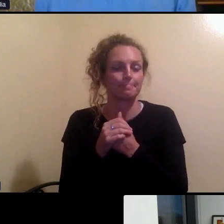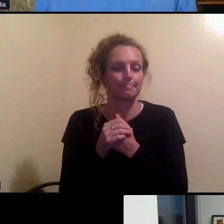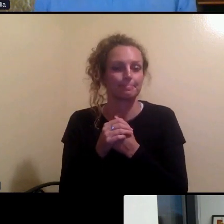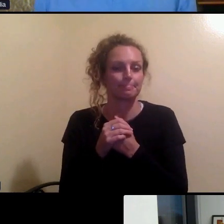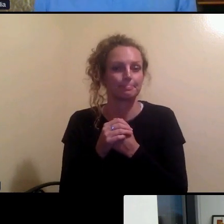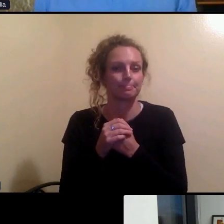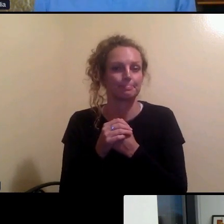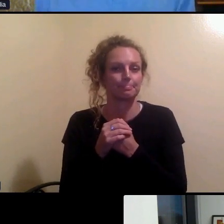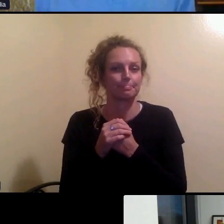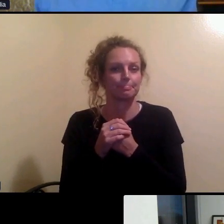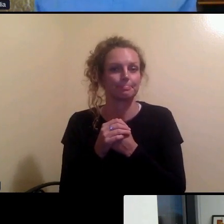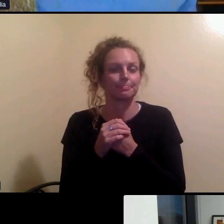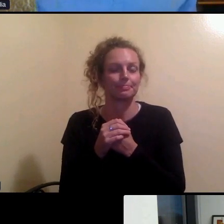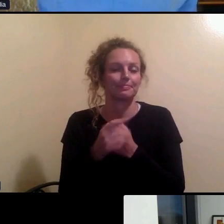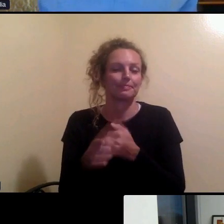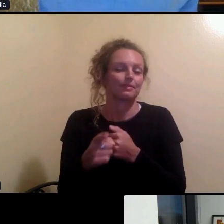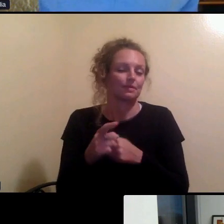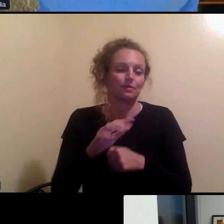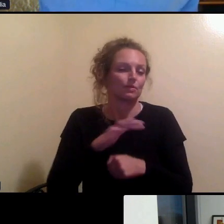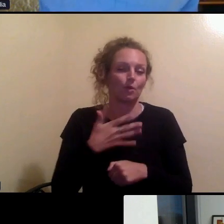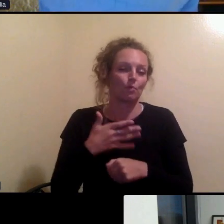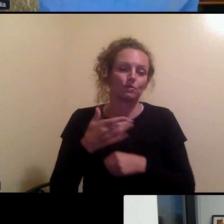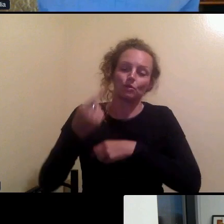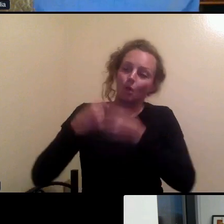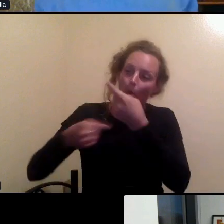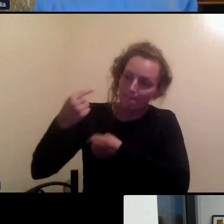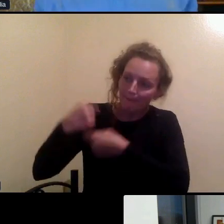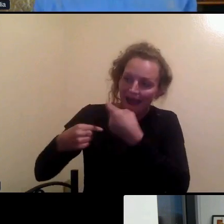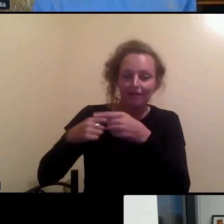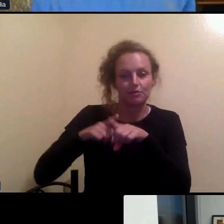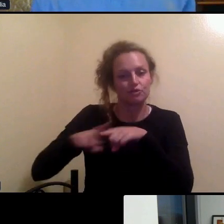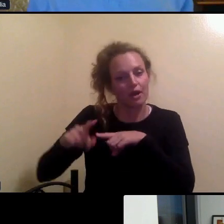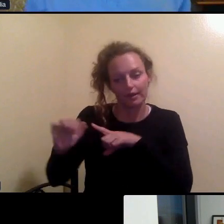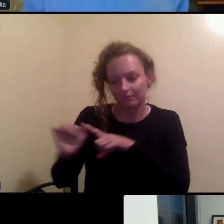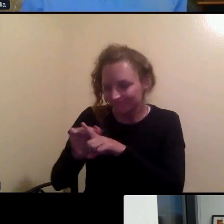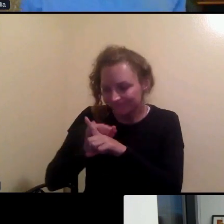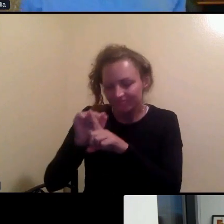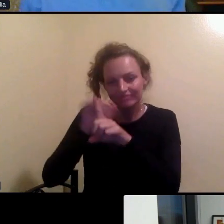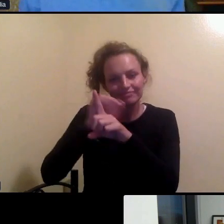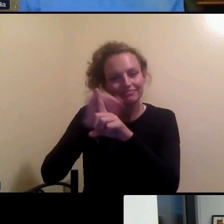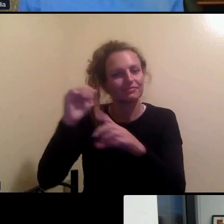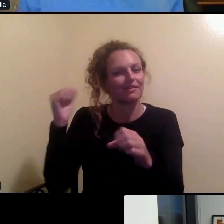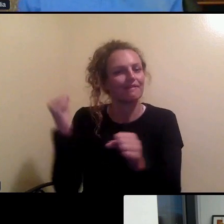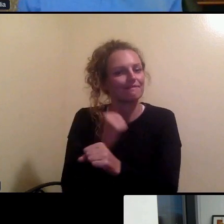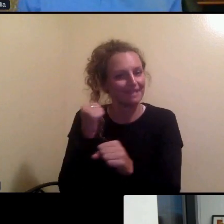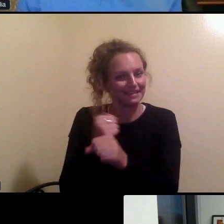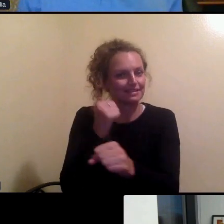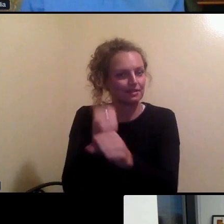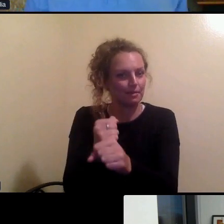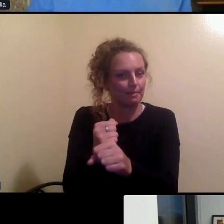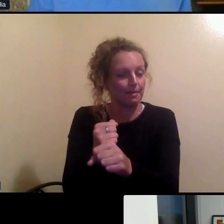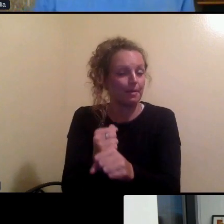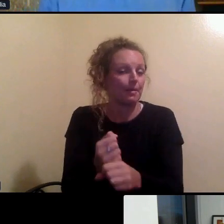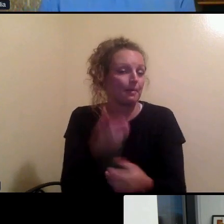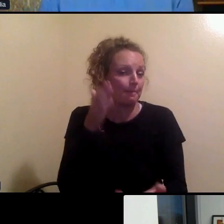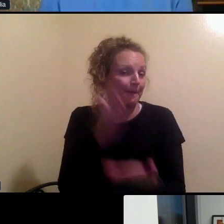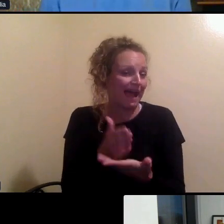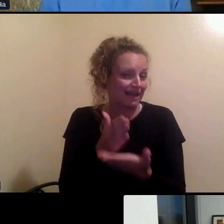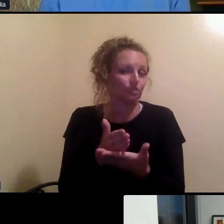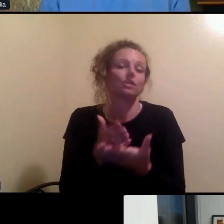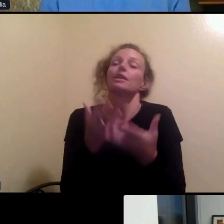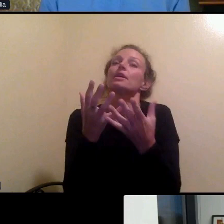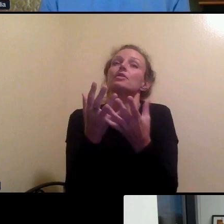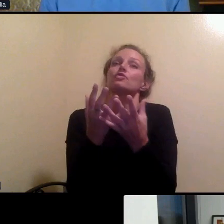again and again and again and making things that are out there being accessible and solving some broken things that other